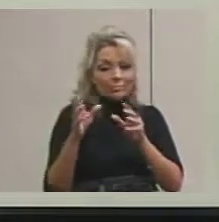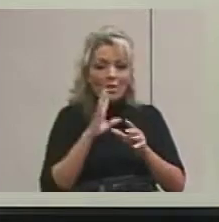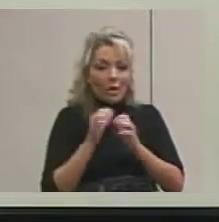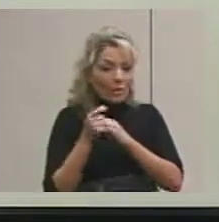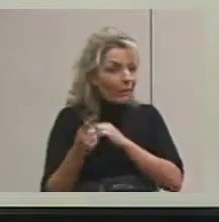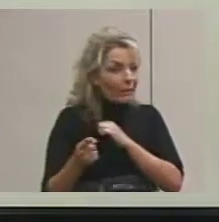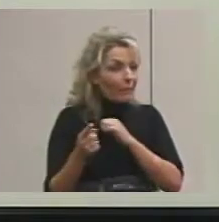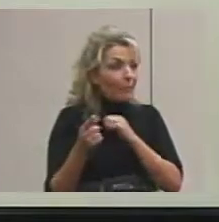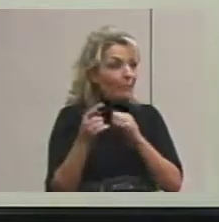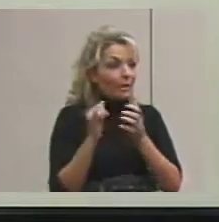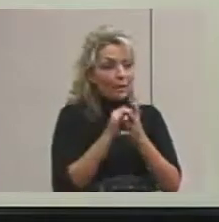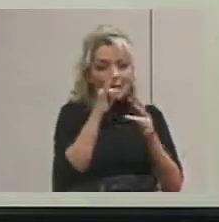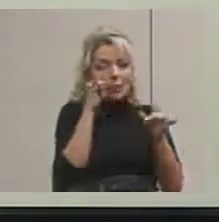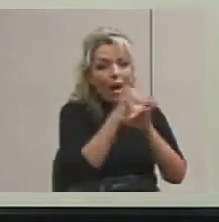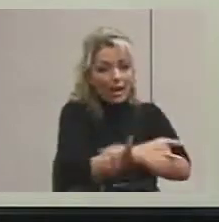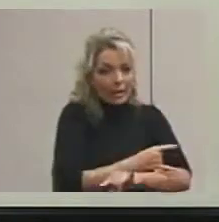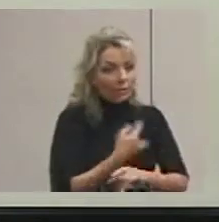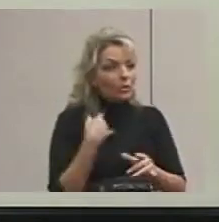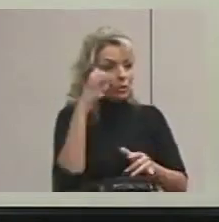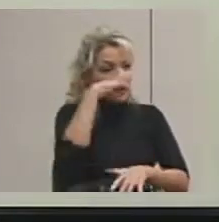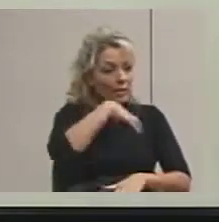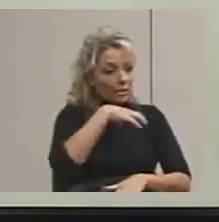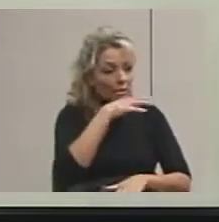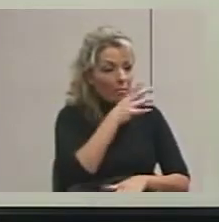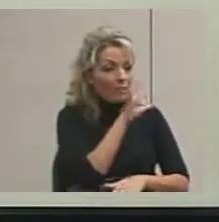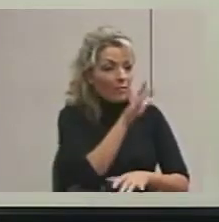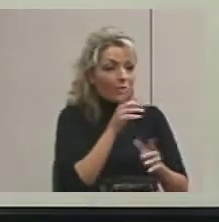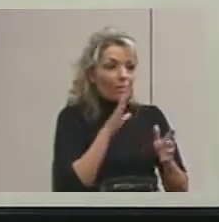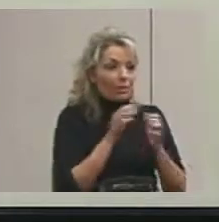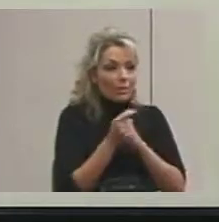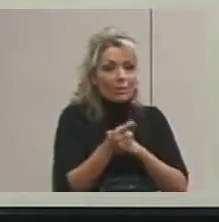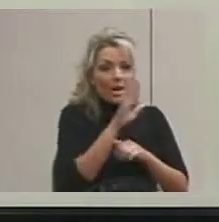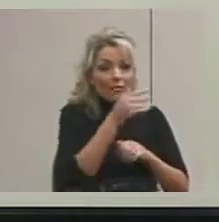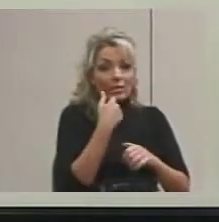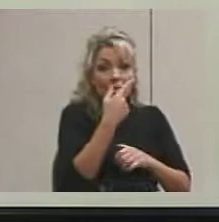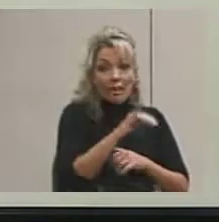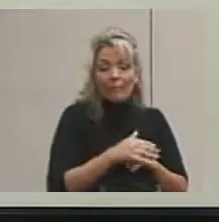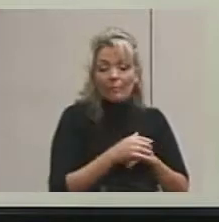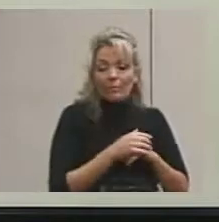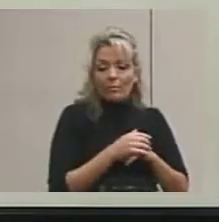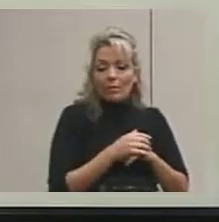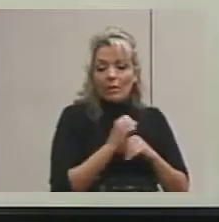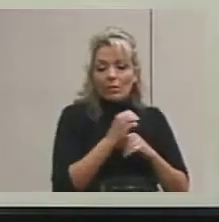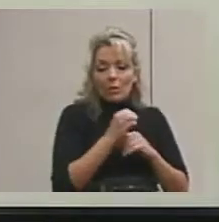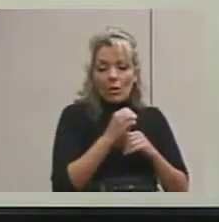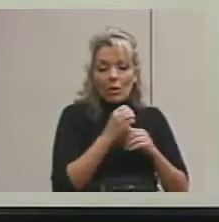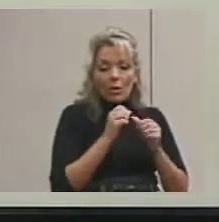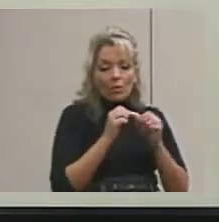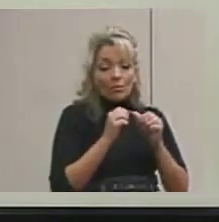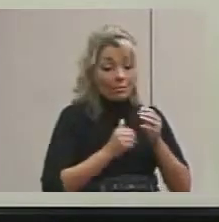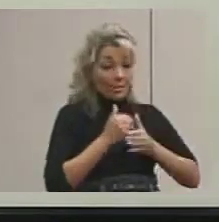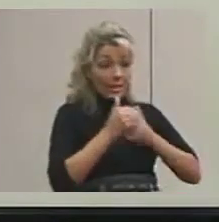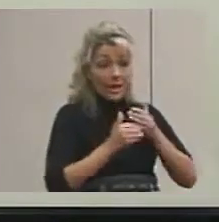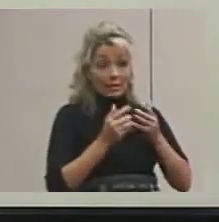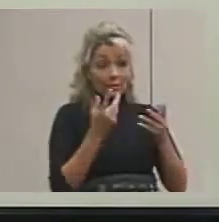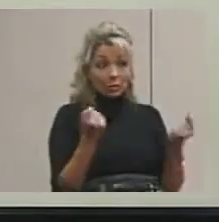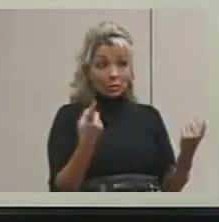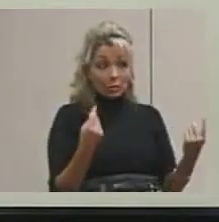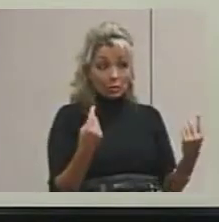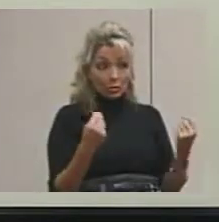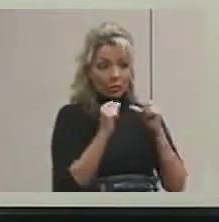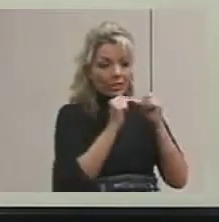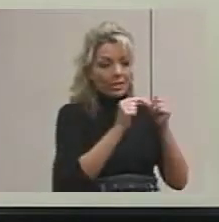sick, so it's kind of weird. So what's your next step? We'll continue the check-in, check-out, and his grades